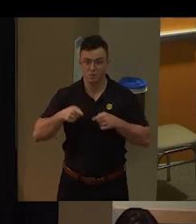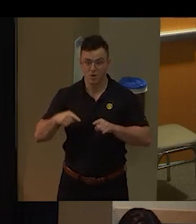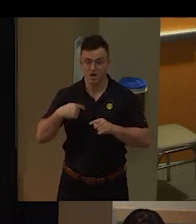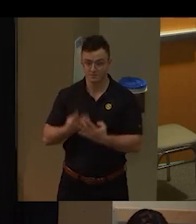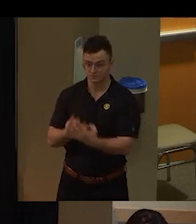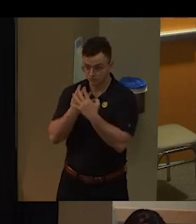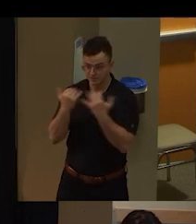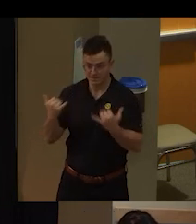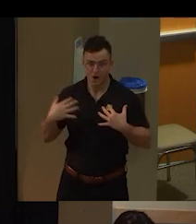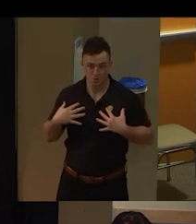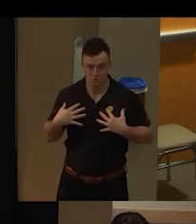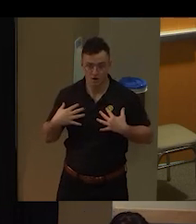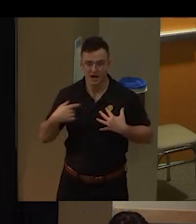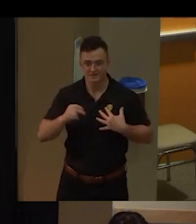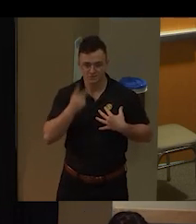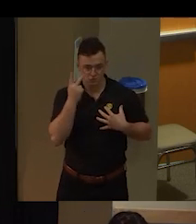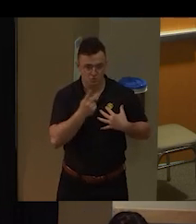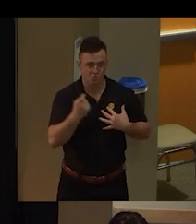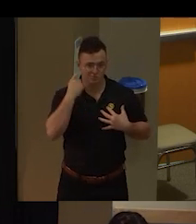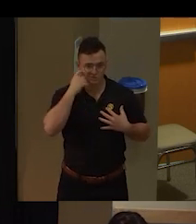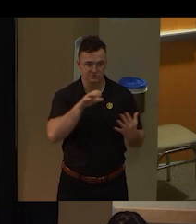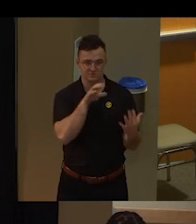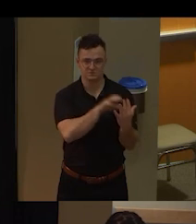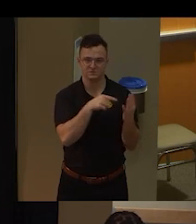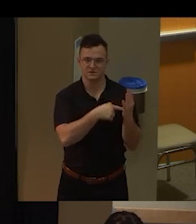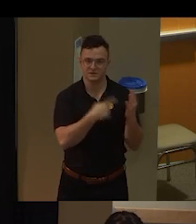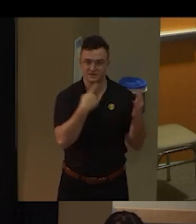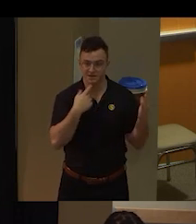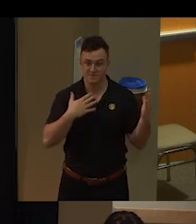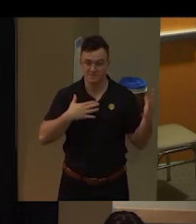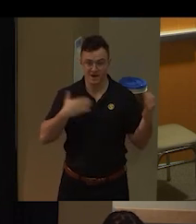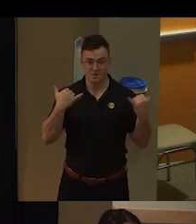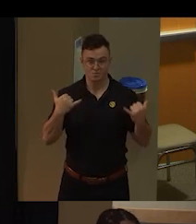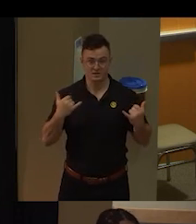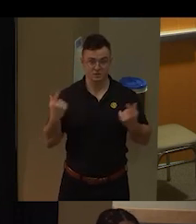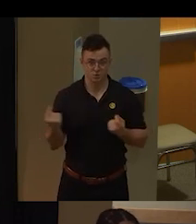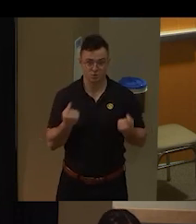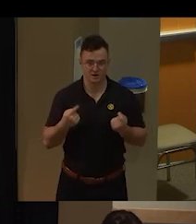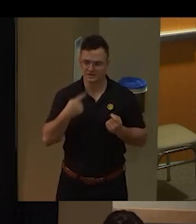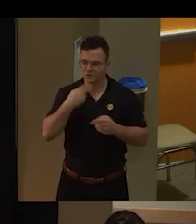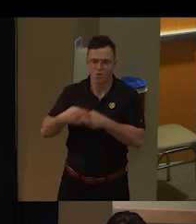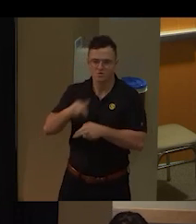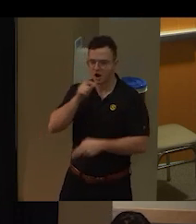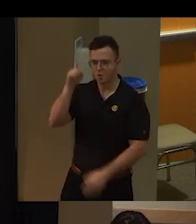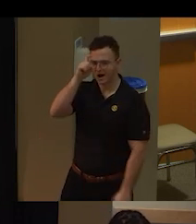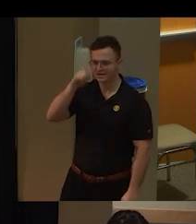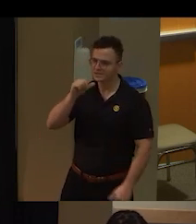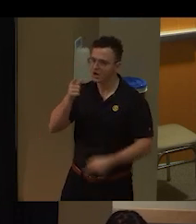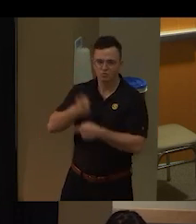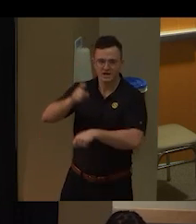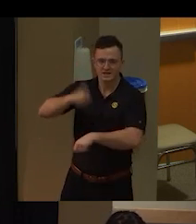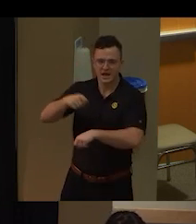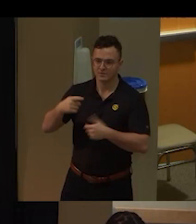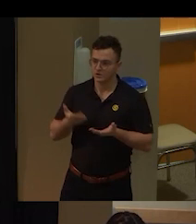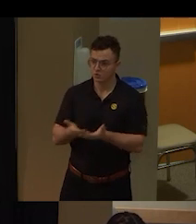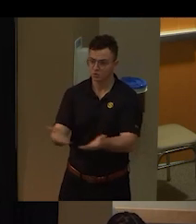while confined here in Birmingham City Jail, I came across your recent statement calling my present activities unwise and untimely. Since I feel that